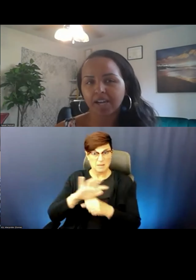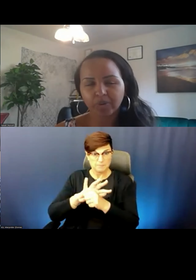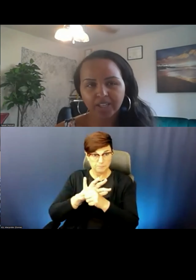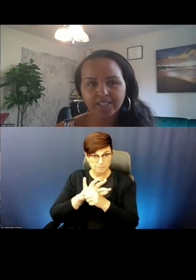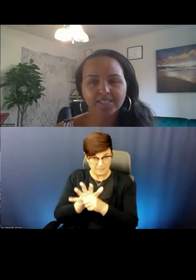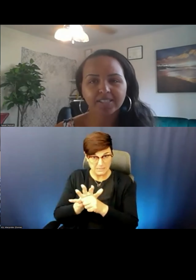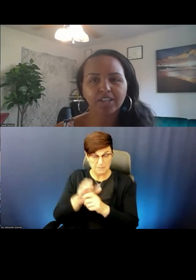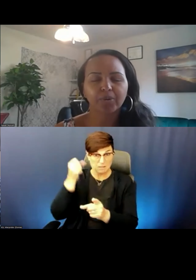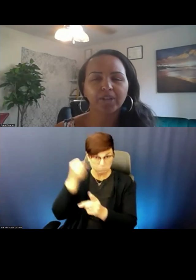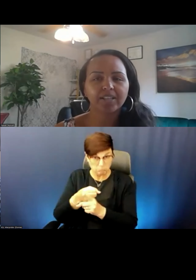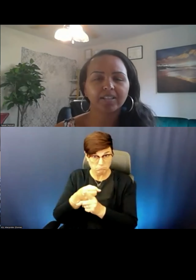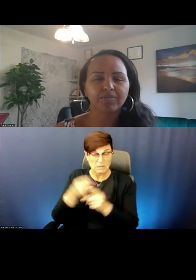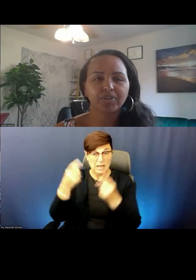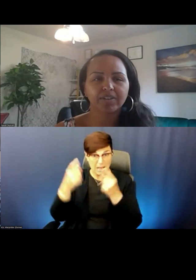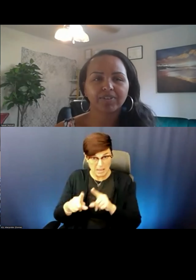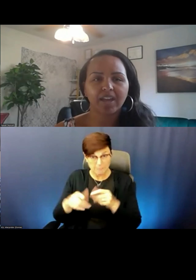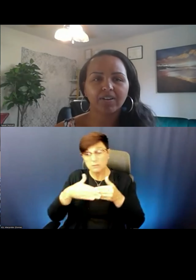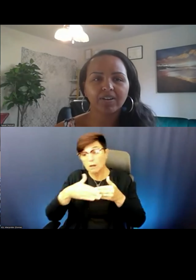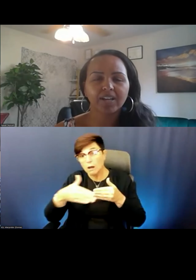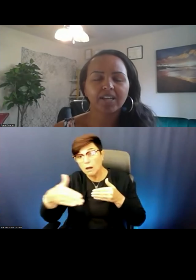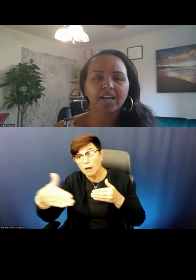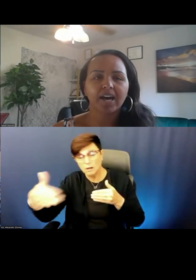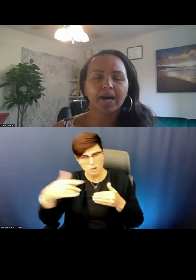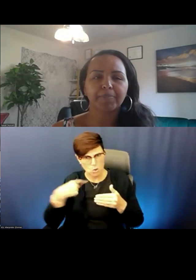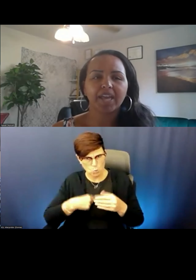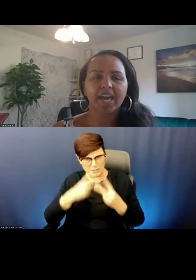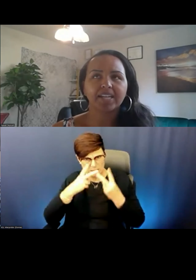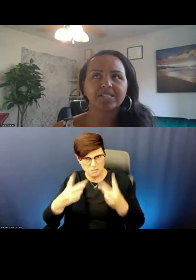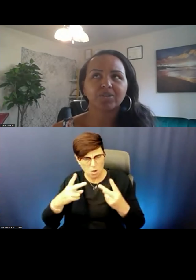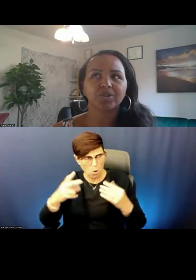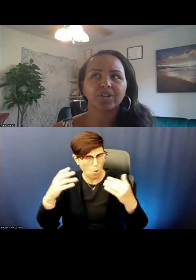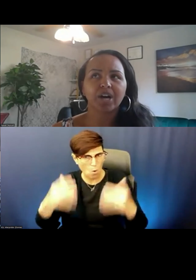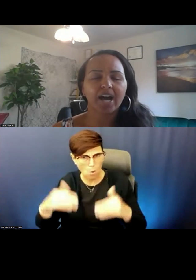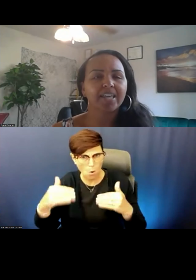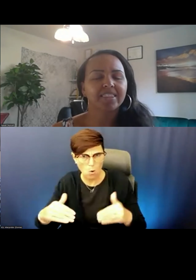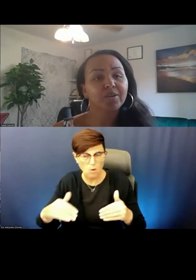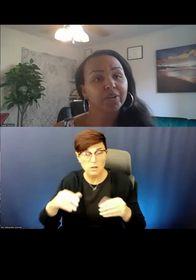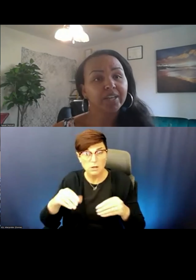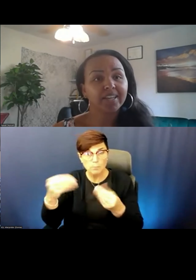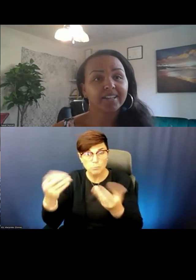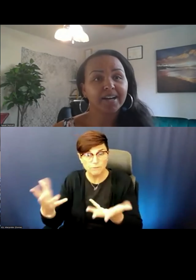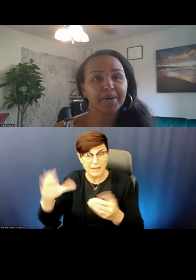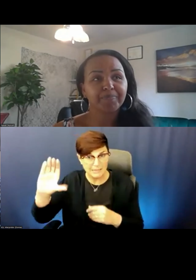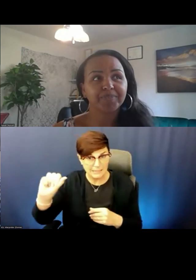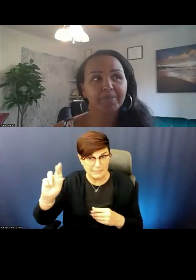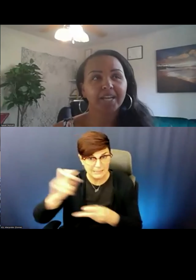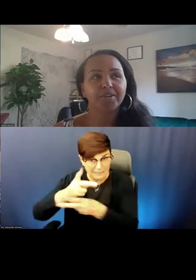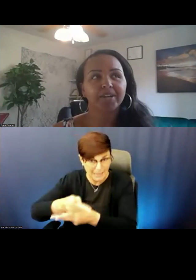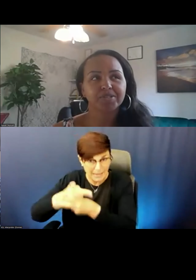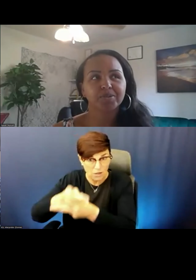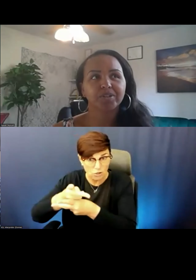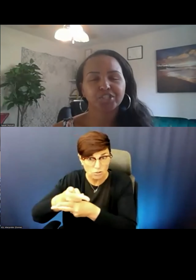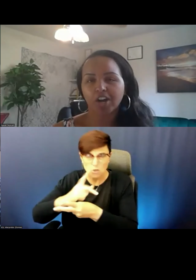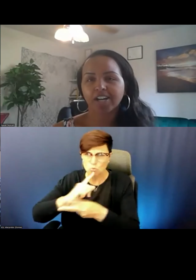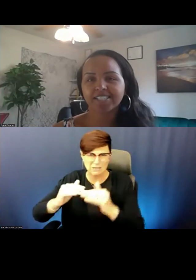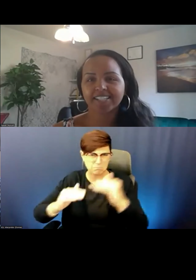deep inequities, in the delivery of care. And I think I know I